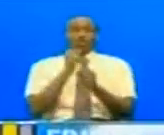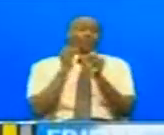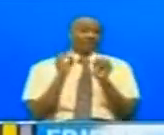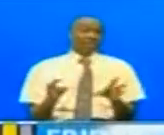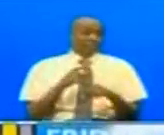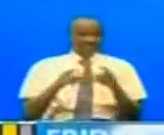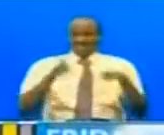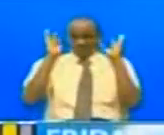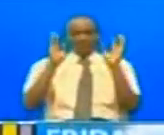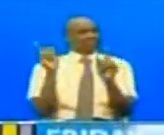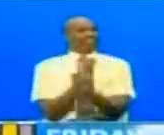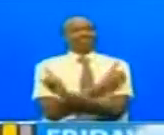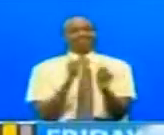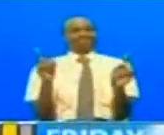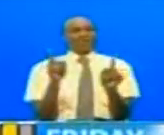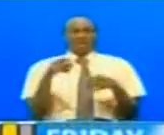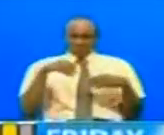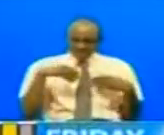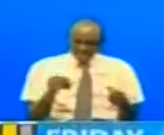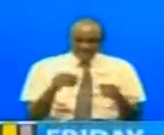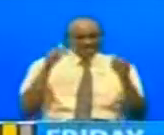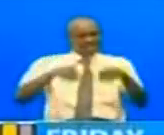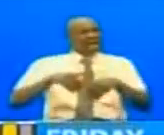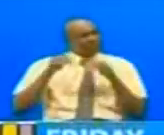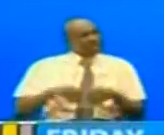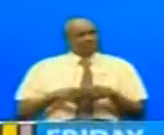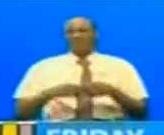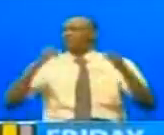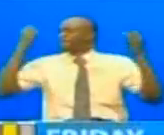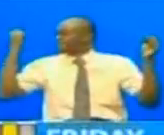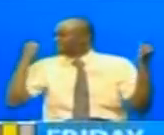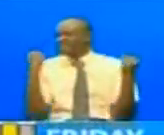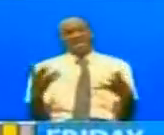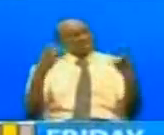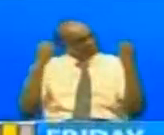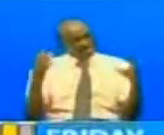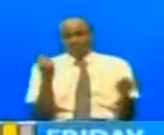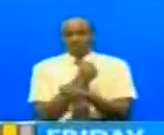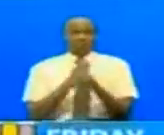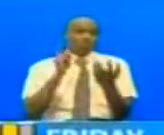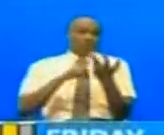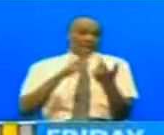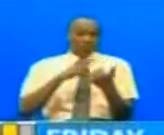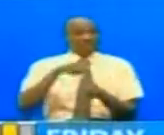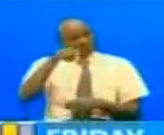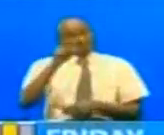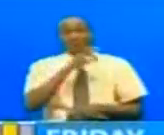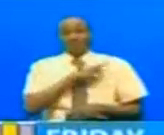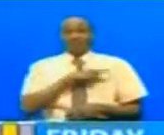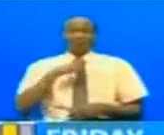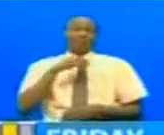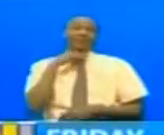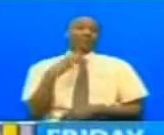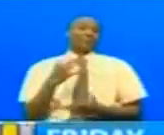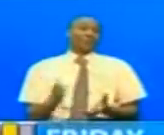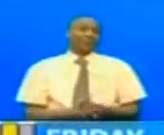never given up. The number of graves he has dug, uncountable, enabling him ache out a living from the dead. Lakini mimi naambia kuna